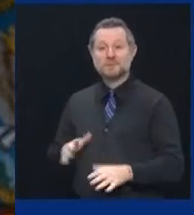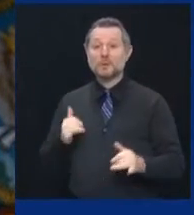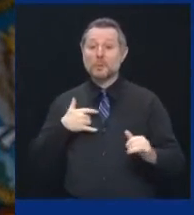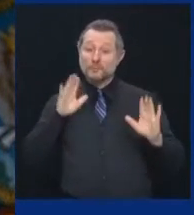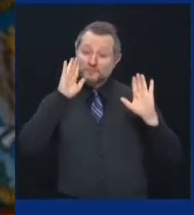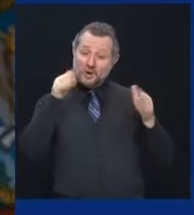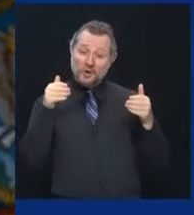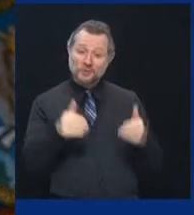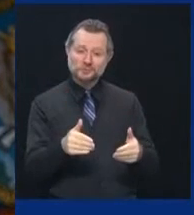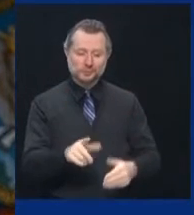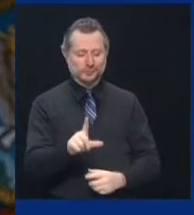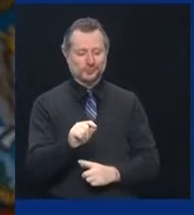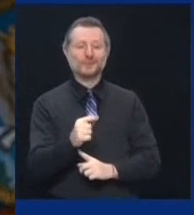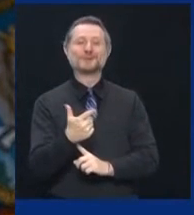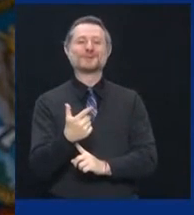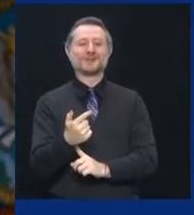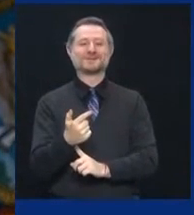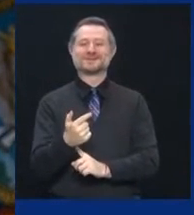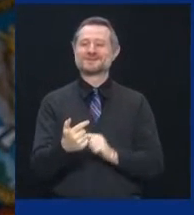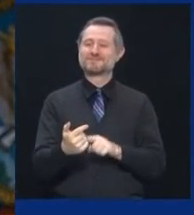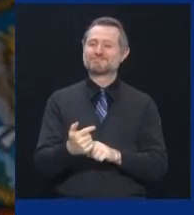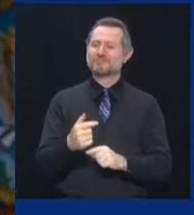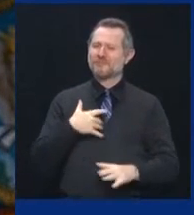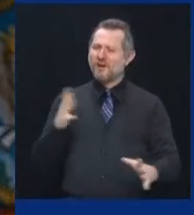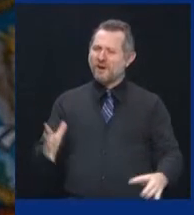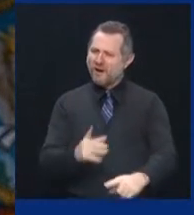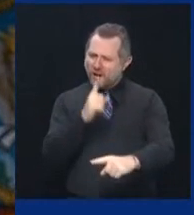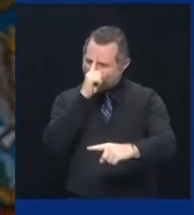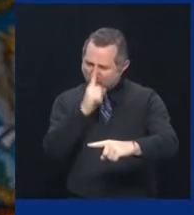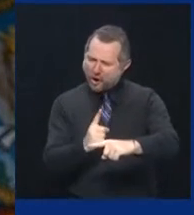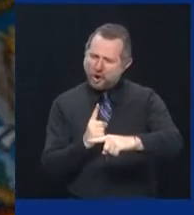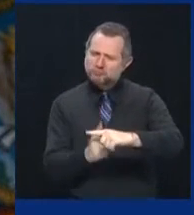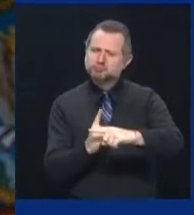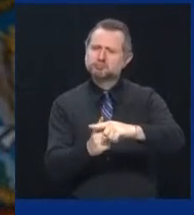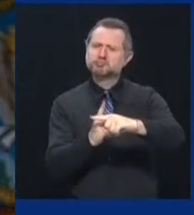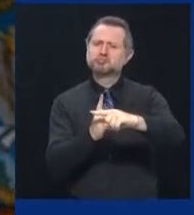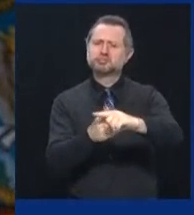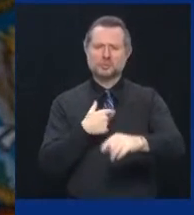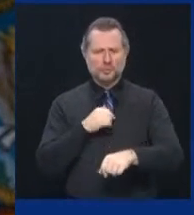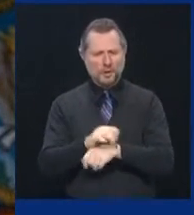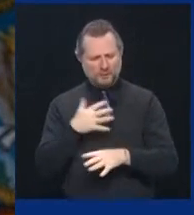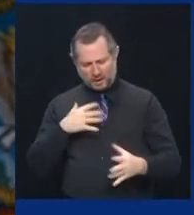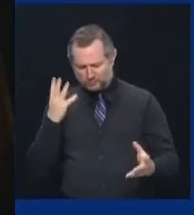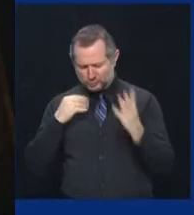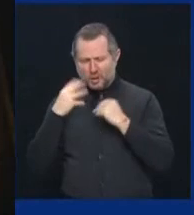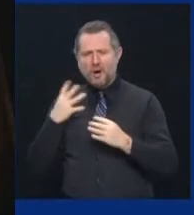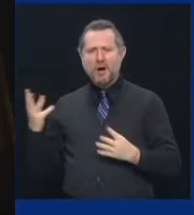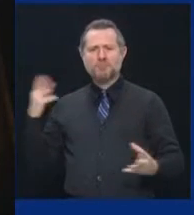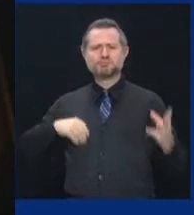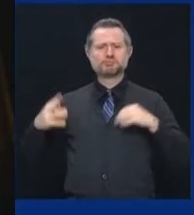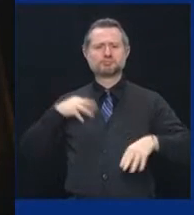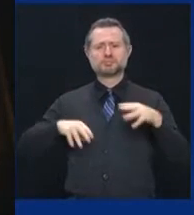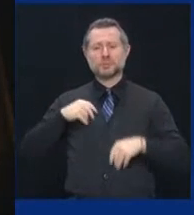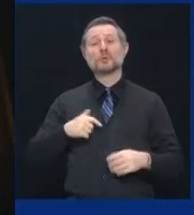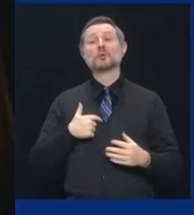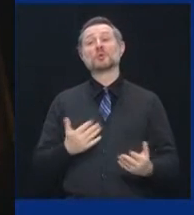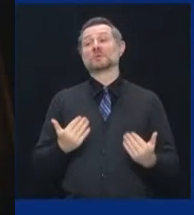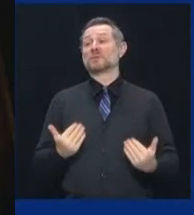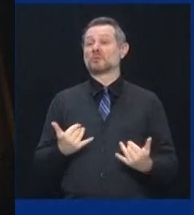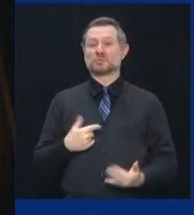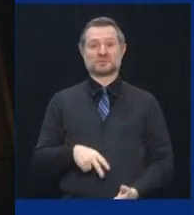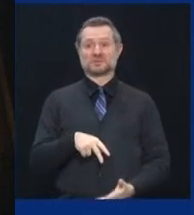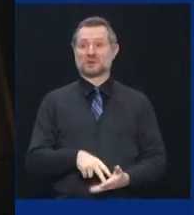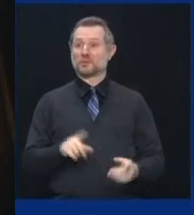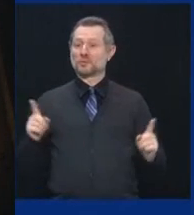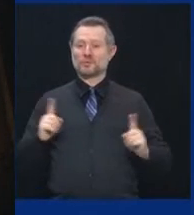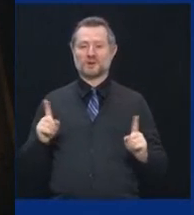of optimism that is grounded in experience. Today I address you from the magnificent War Room in the state